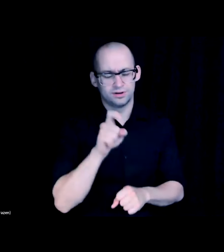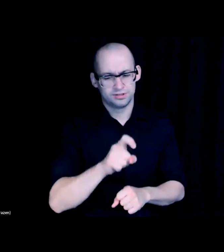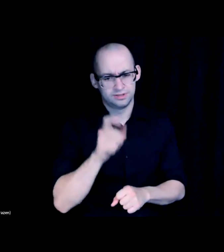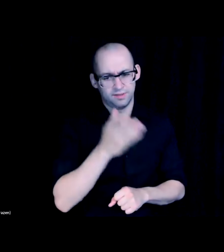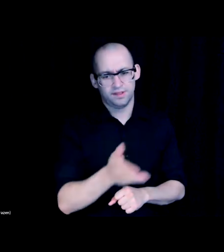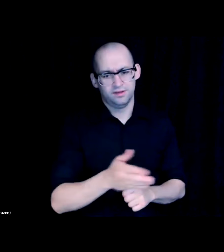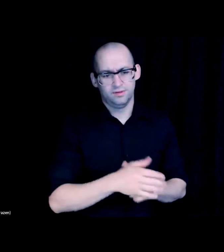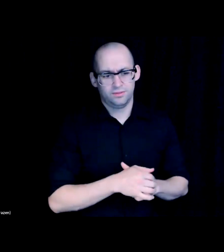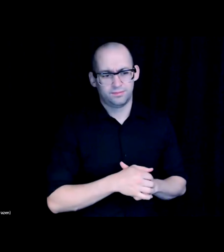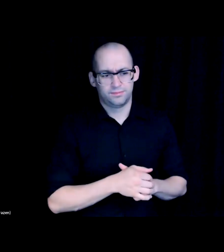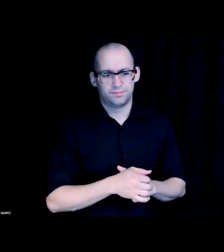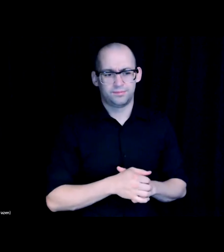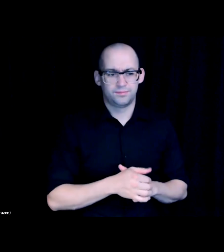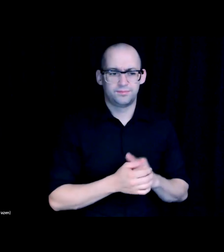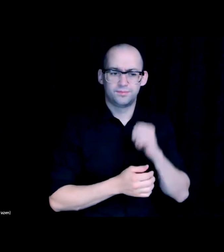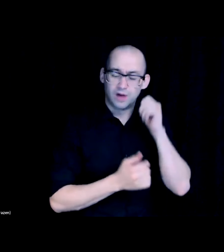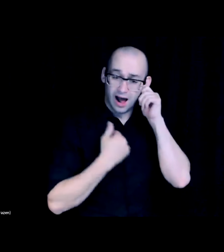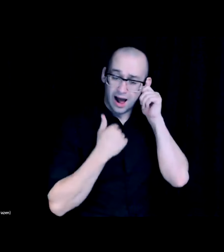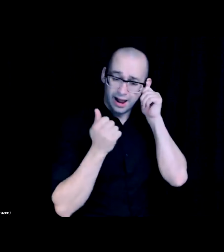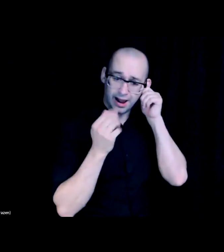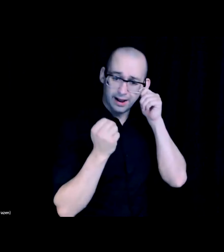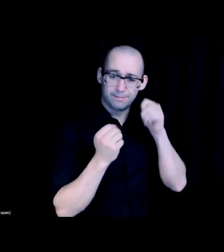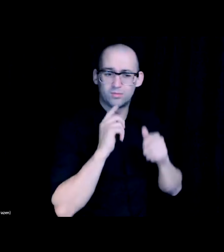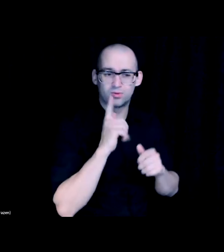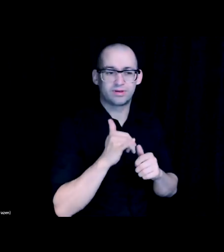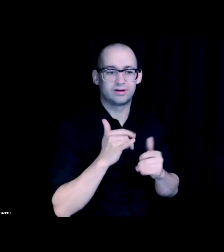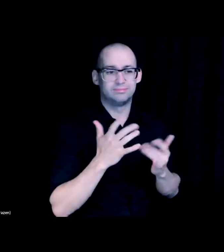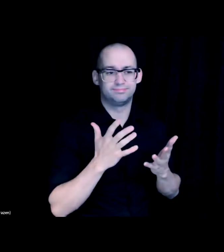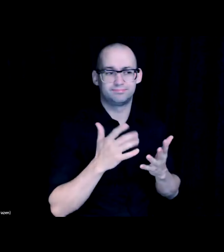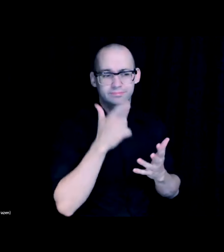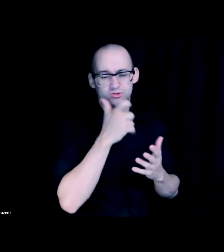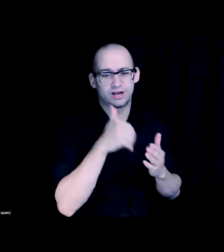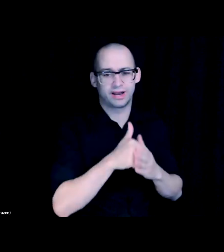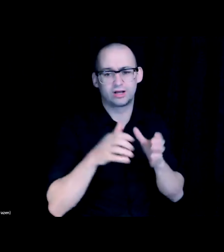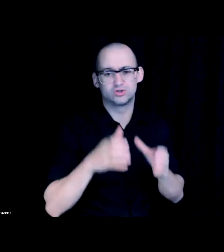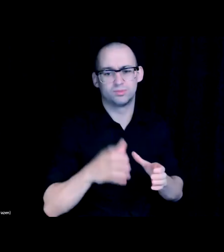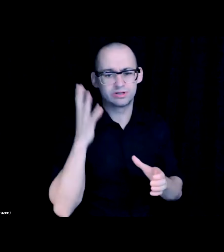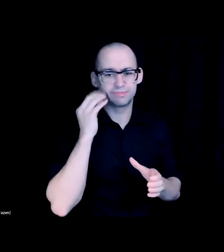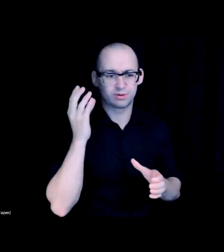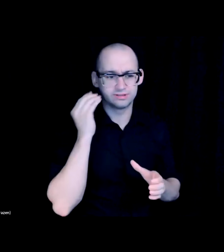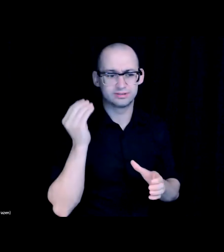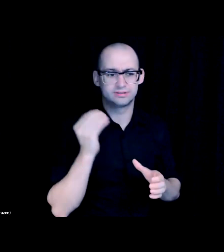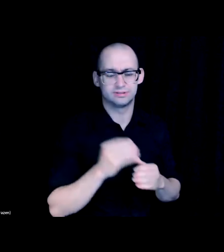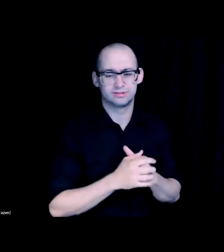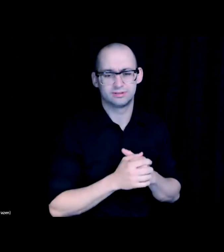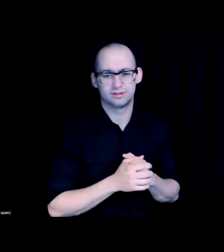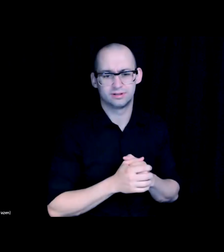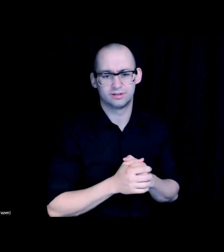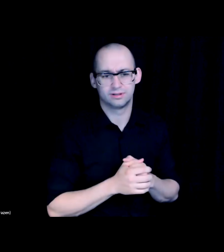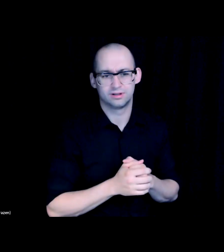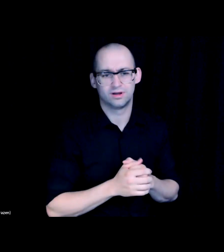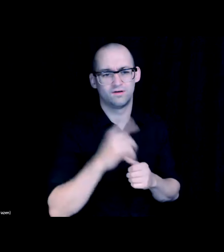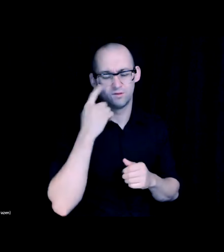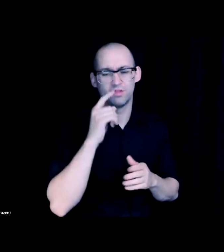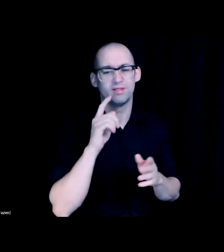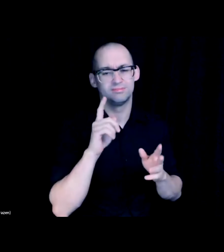I'm a big consumer experience advocate. And so as people have talked about, two of the main problems that